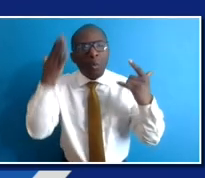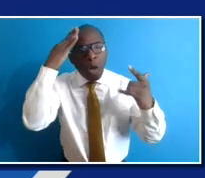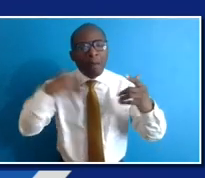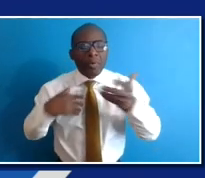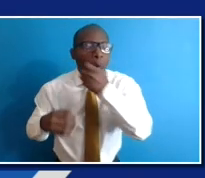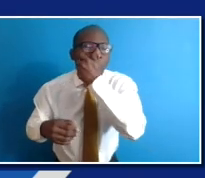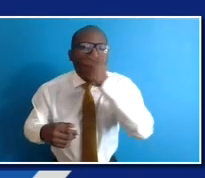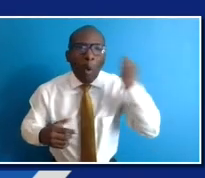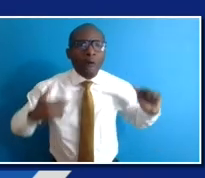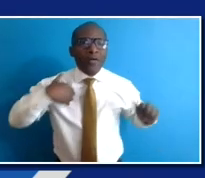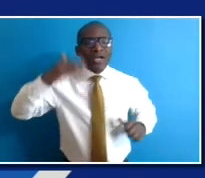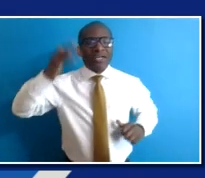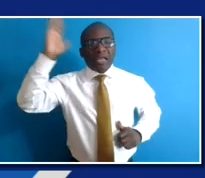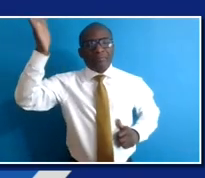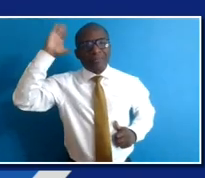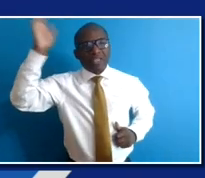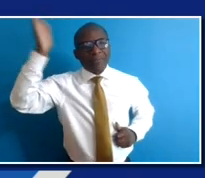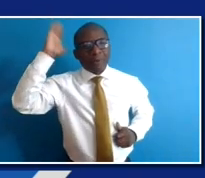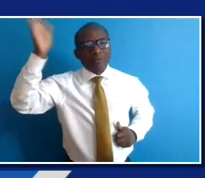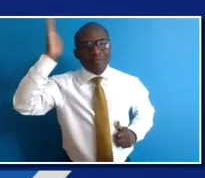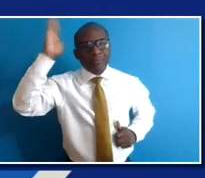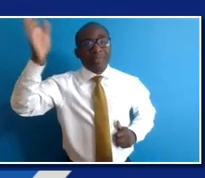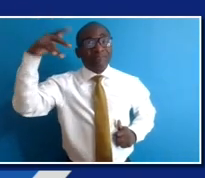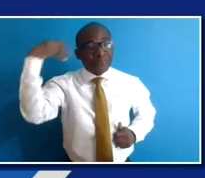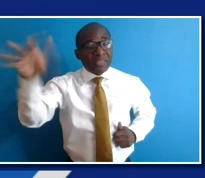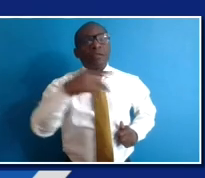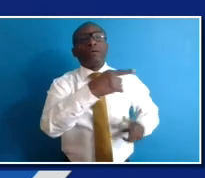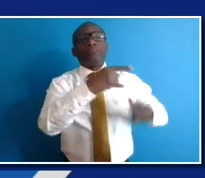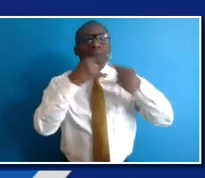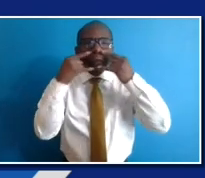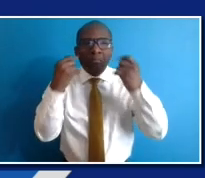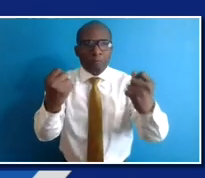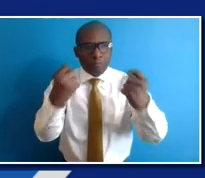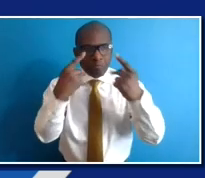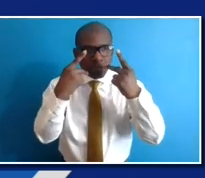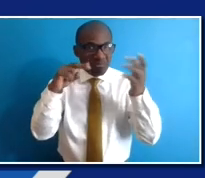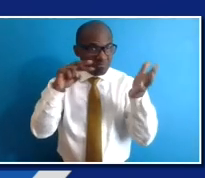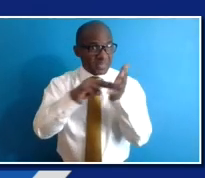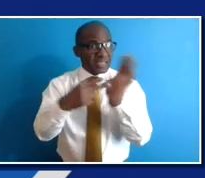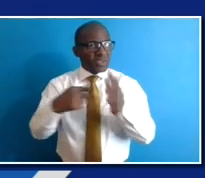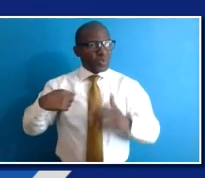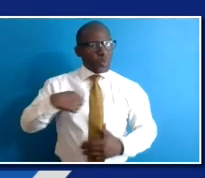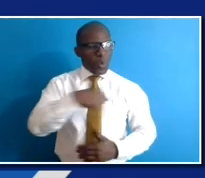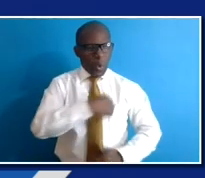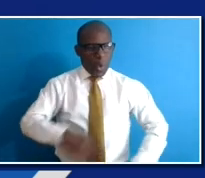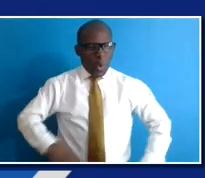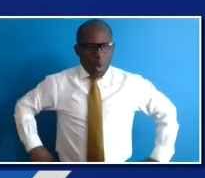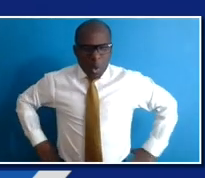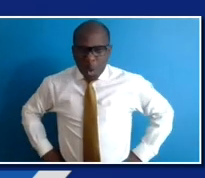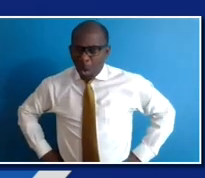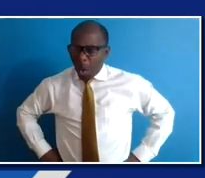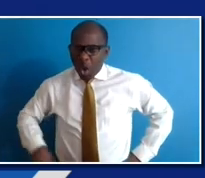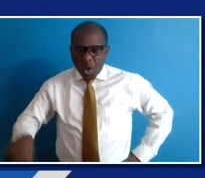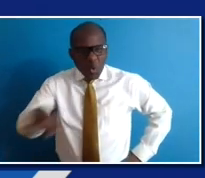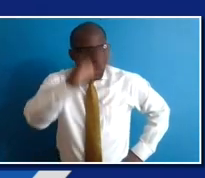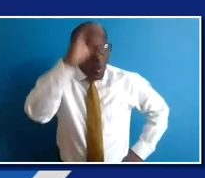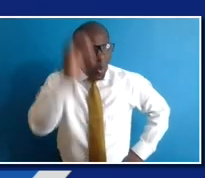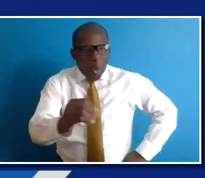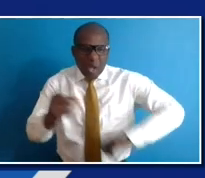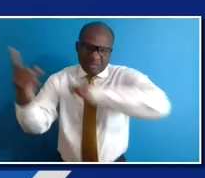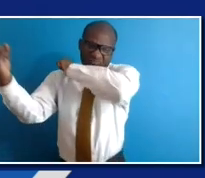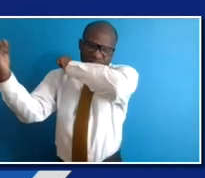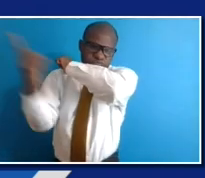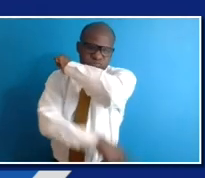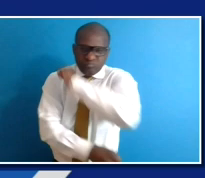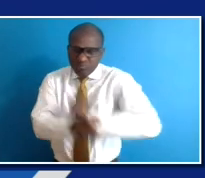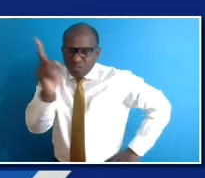you know, lightly. What we're trying to do is enforce for compliance, not for punishment. And where we have officers,